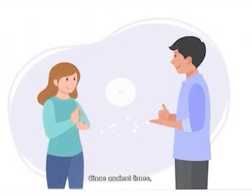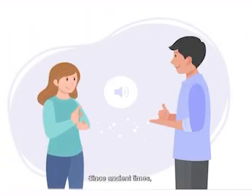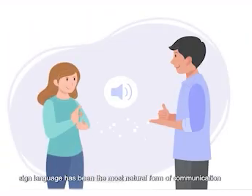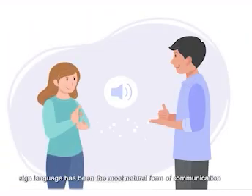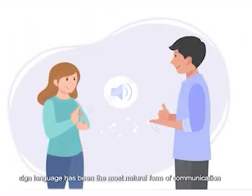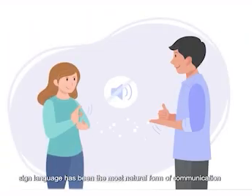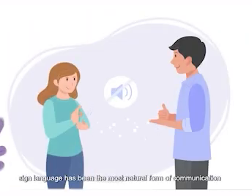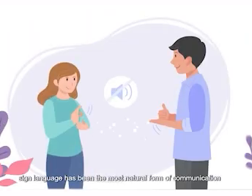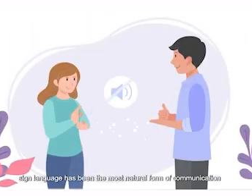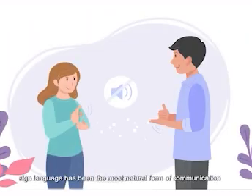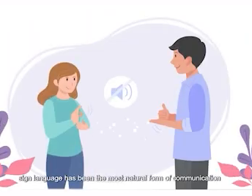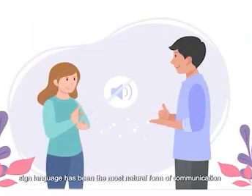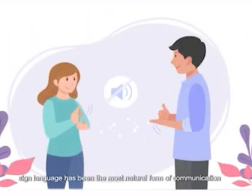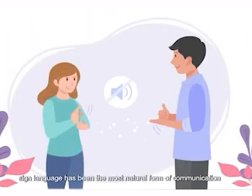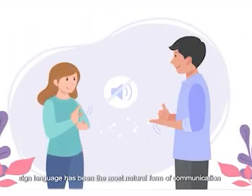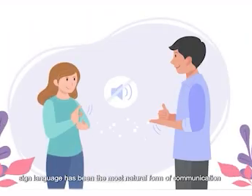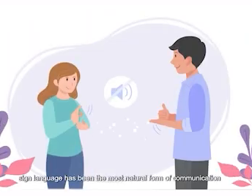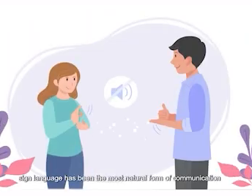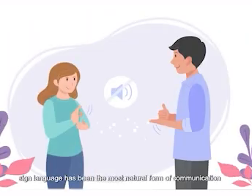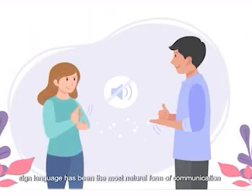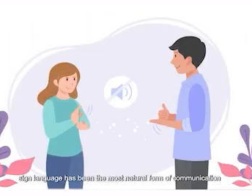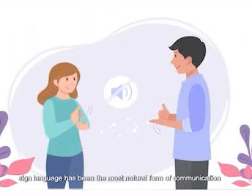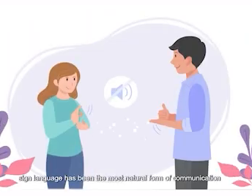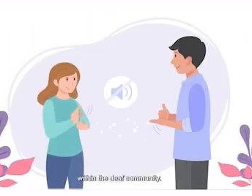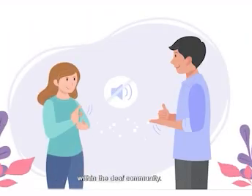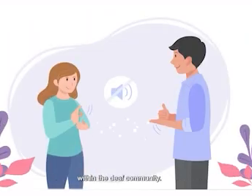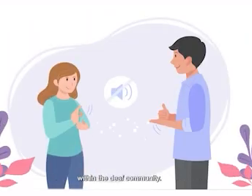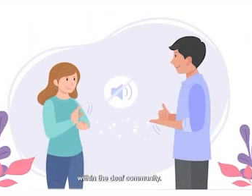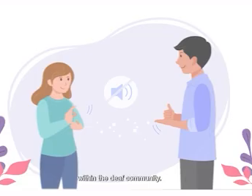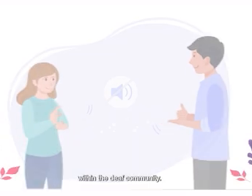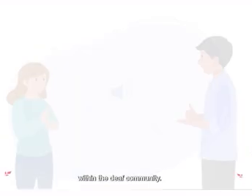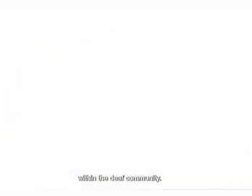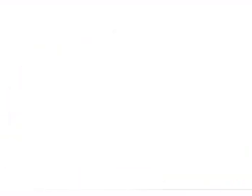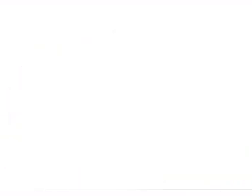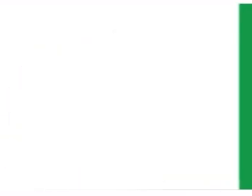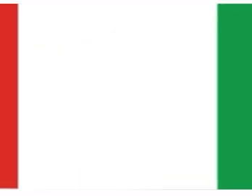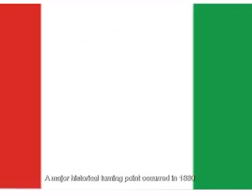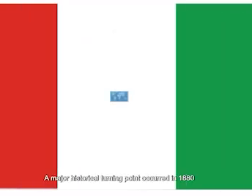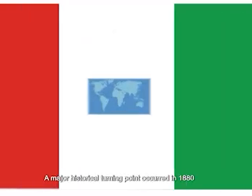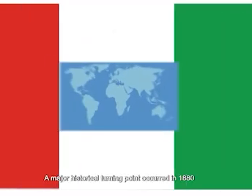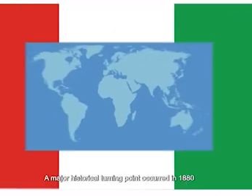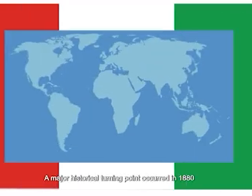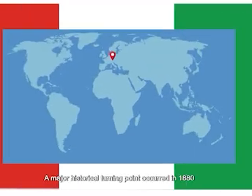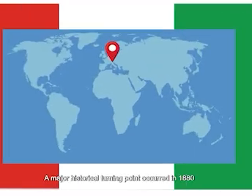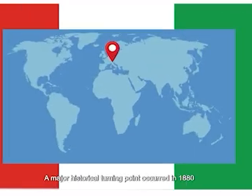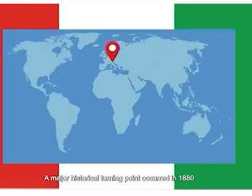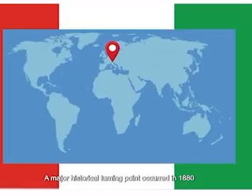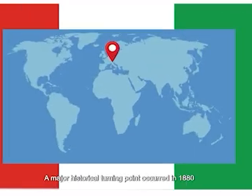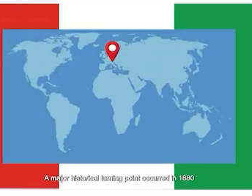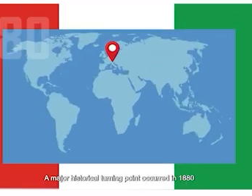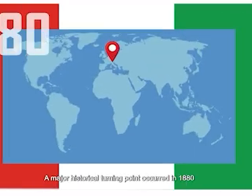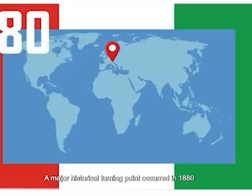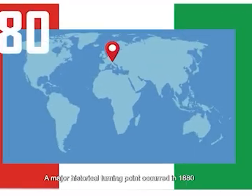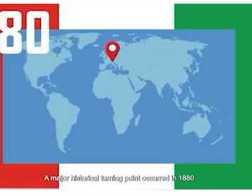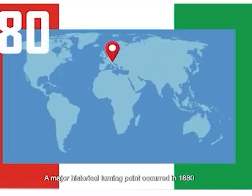ancient times, sign language has been the most natural form of communication within the deaf community. A major historical turning point